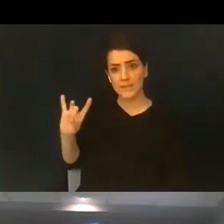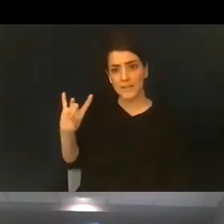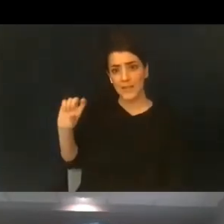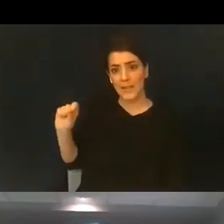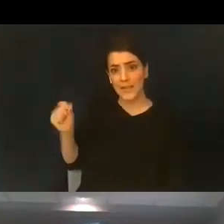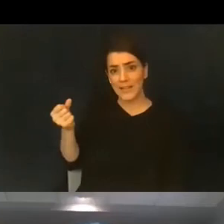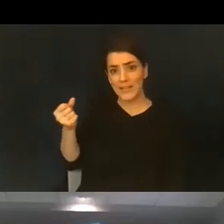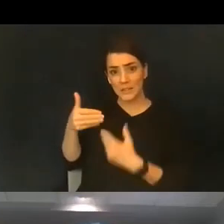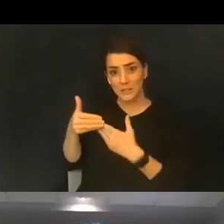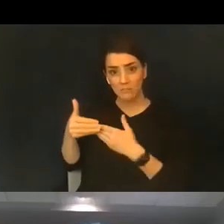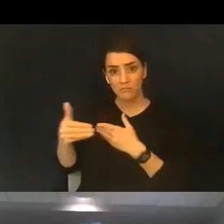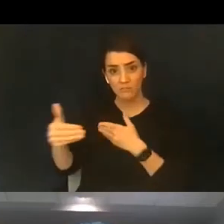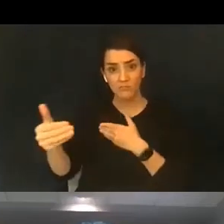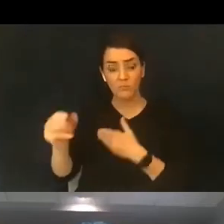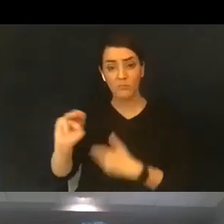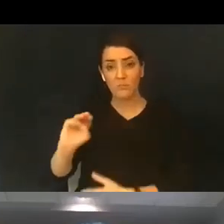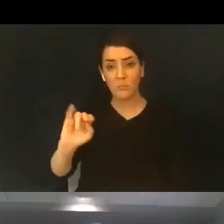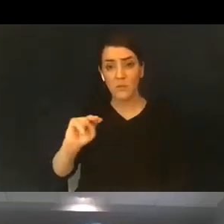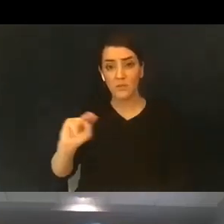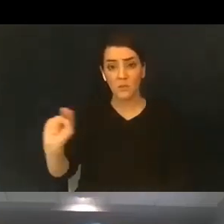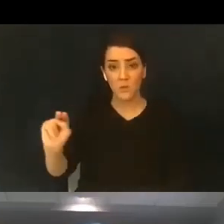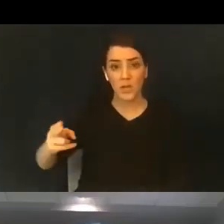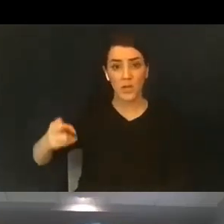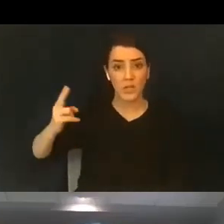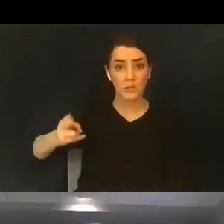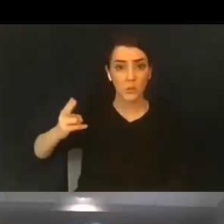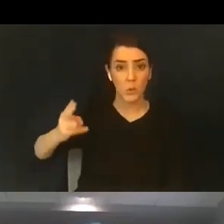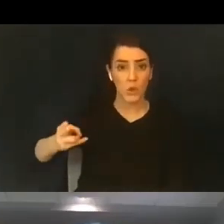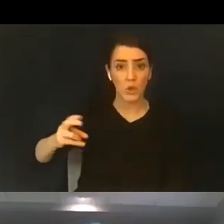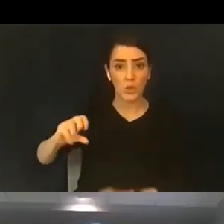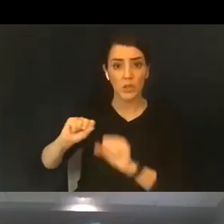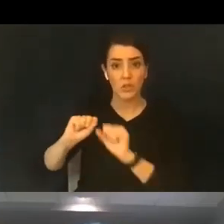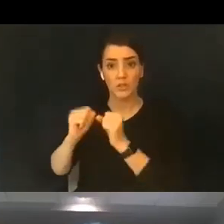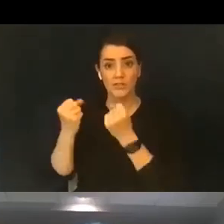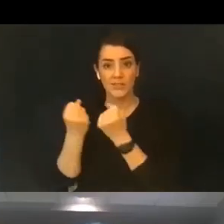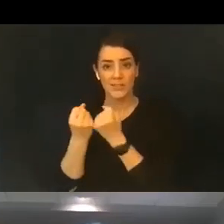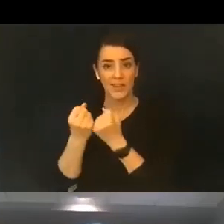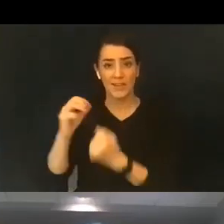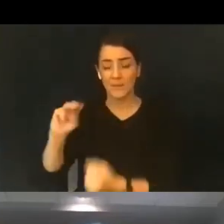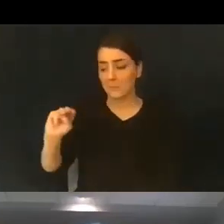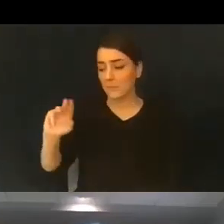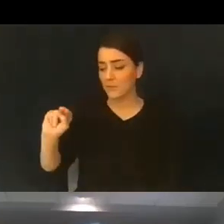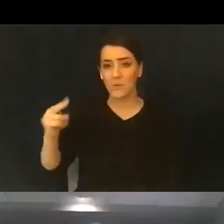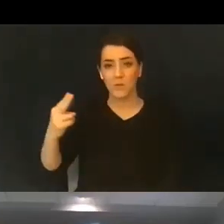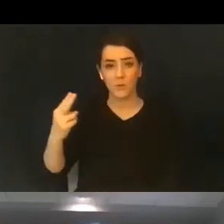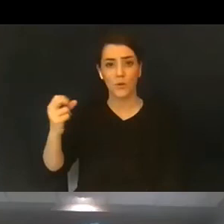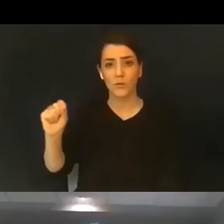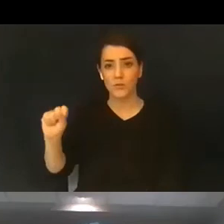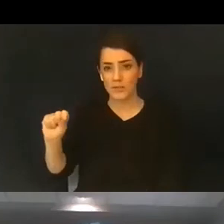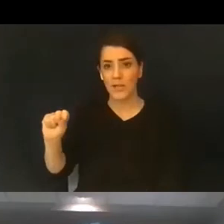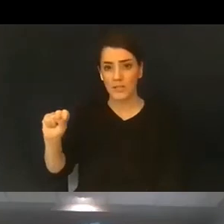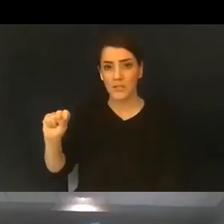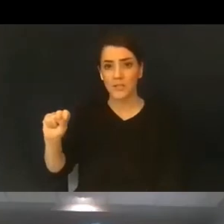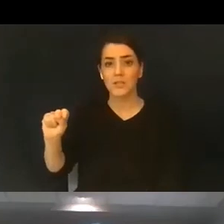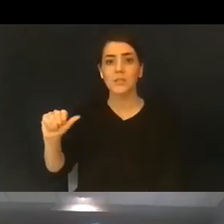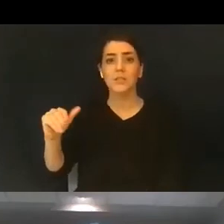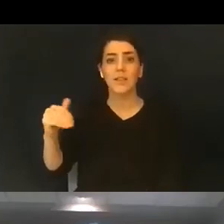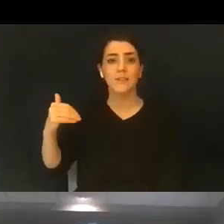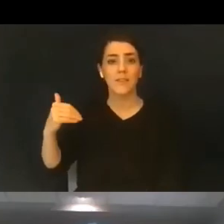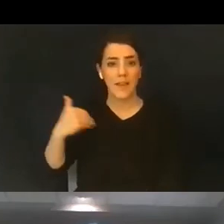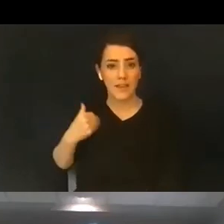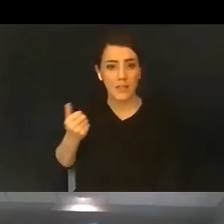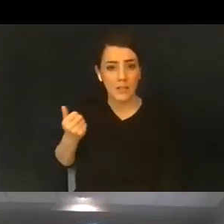Society, the Minnesota Historic Society, have had recordings of key leaders in the